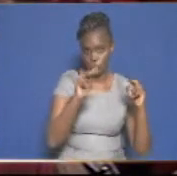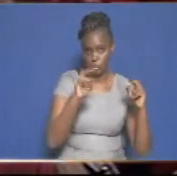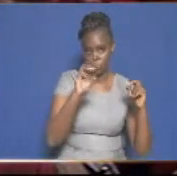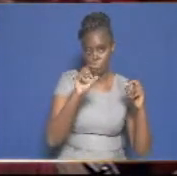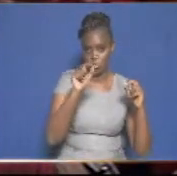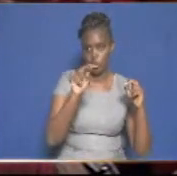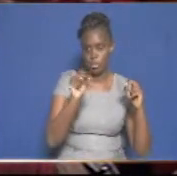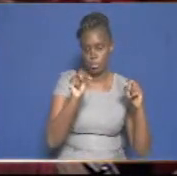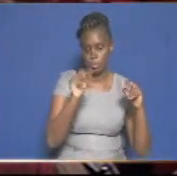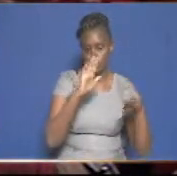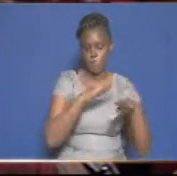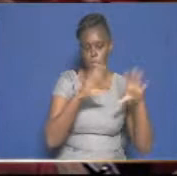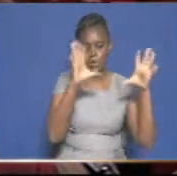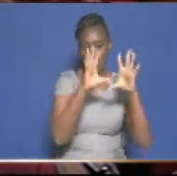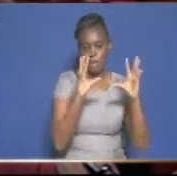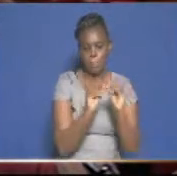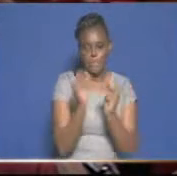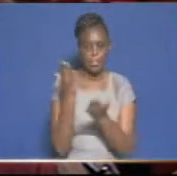budget estimates.